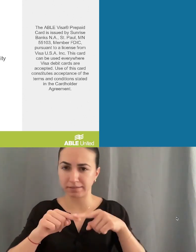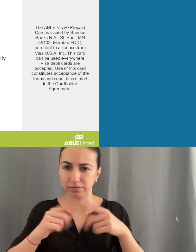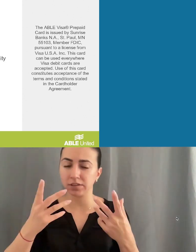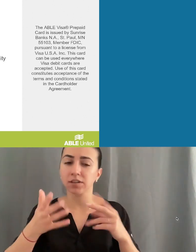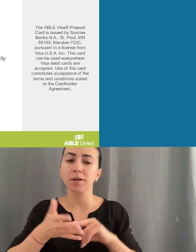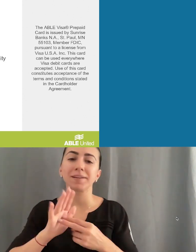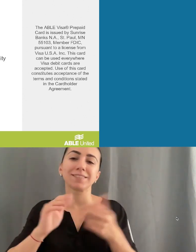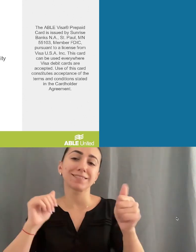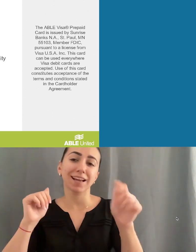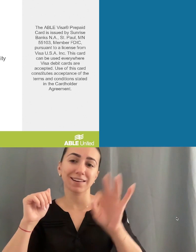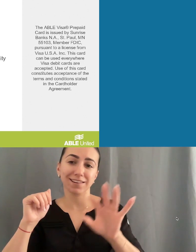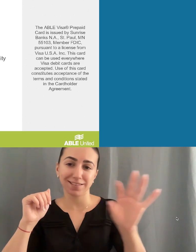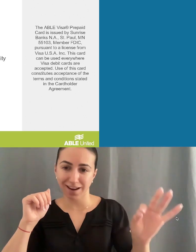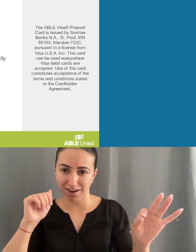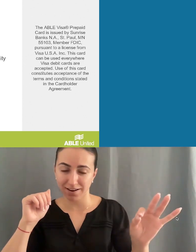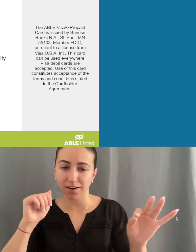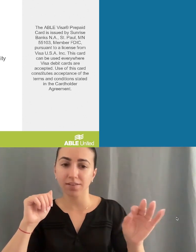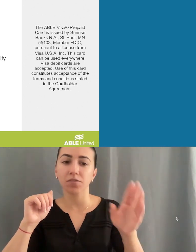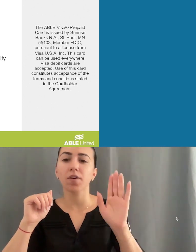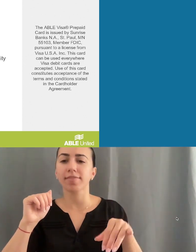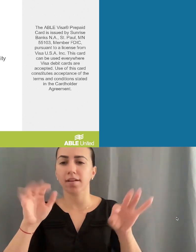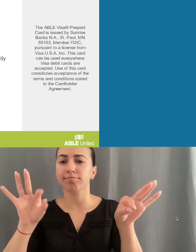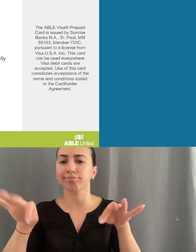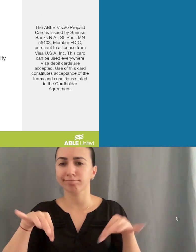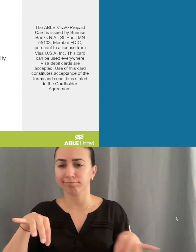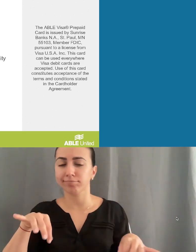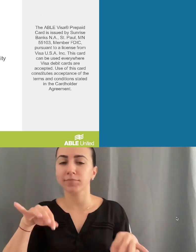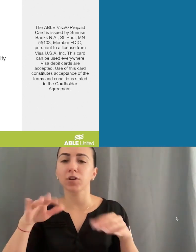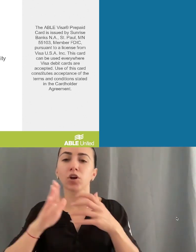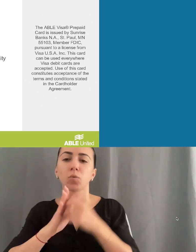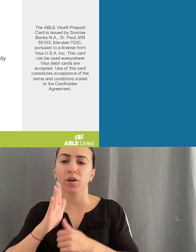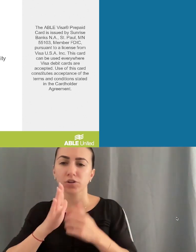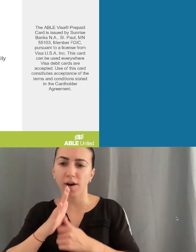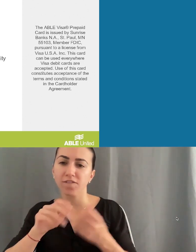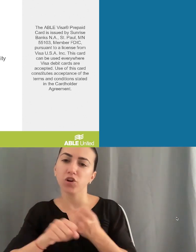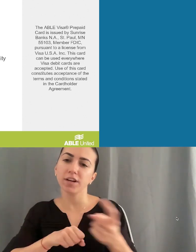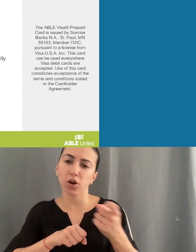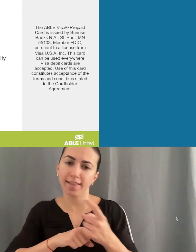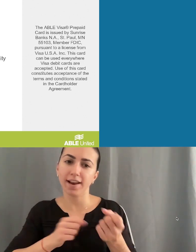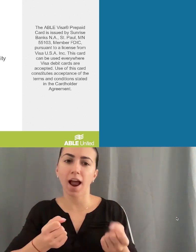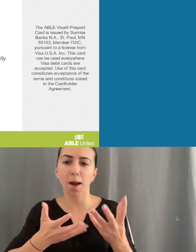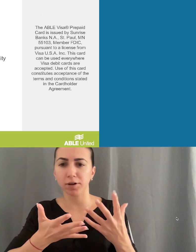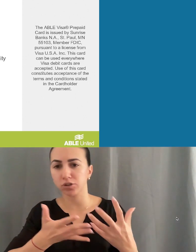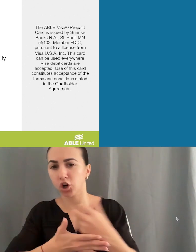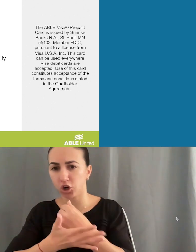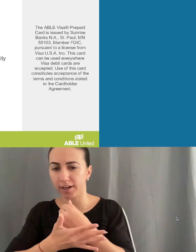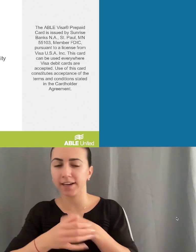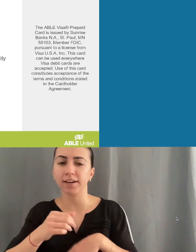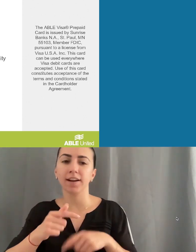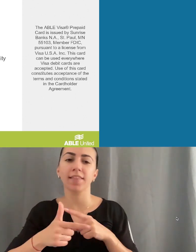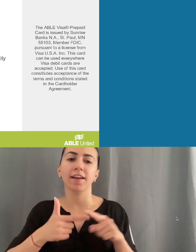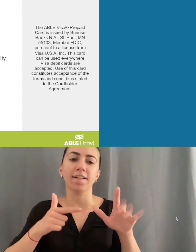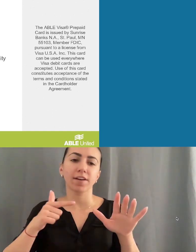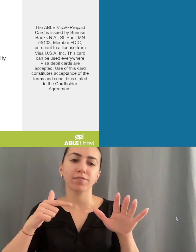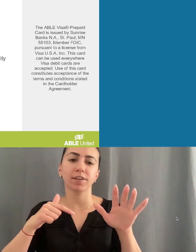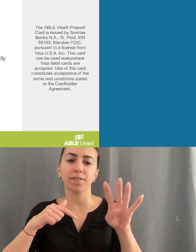it's a 1099 QA that kind of details withdrawals for the calendar year and how much of that was earnings, and a